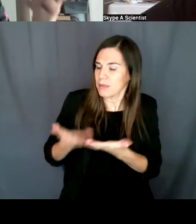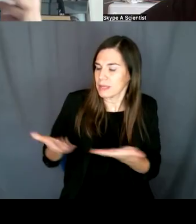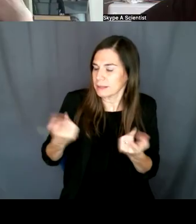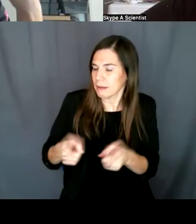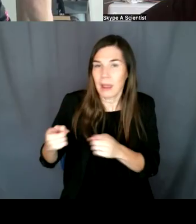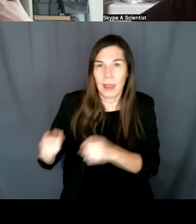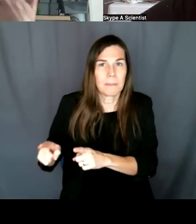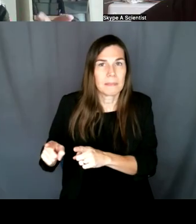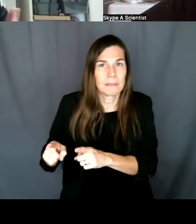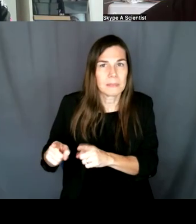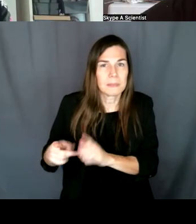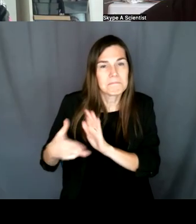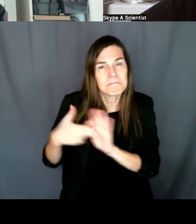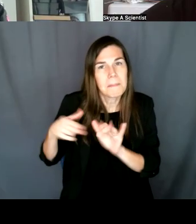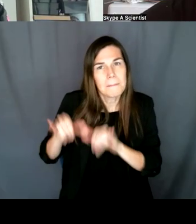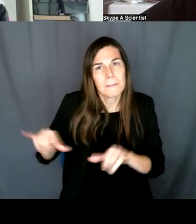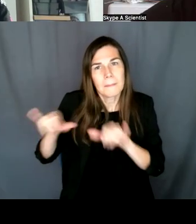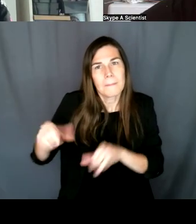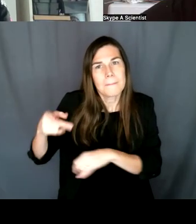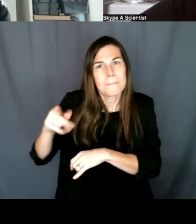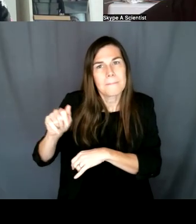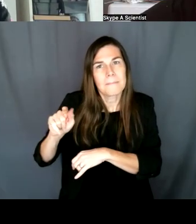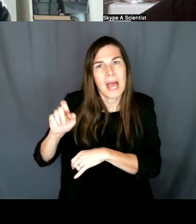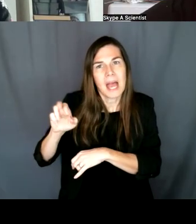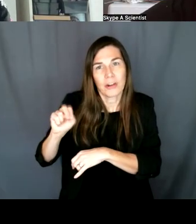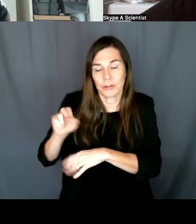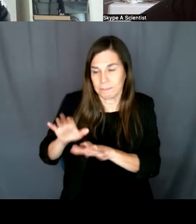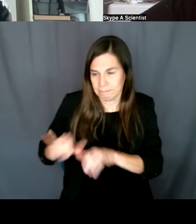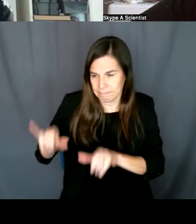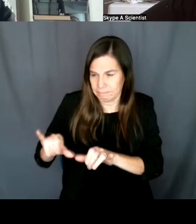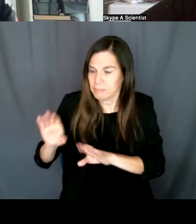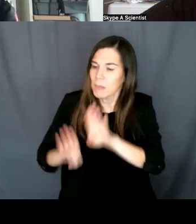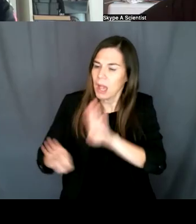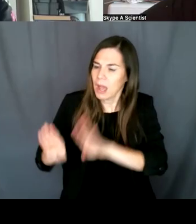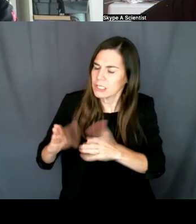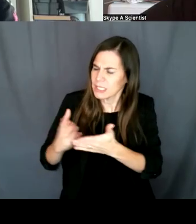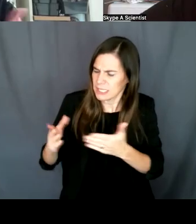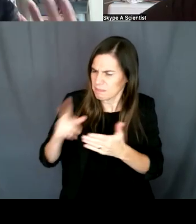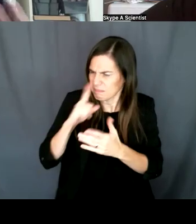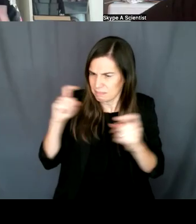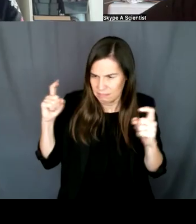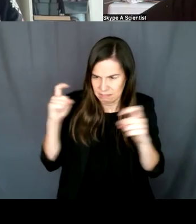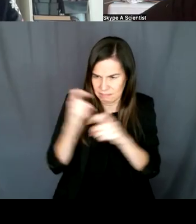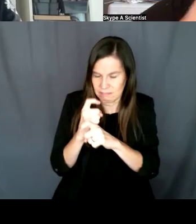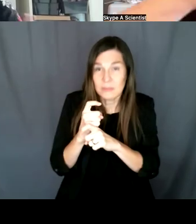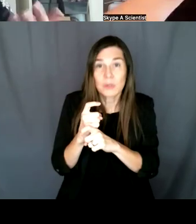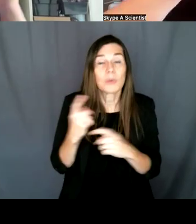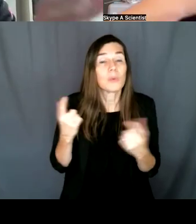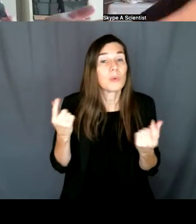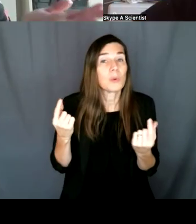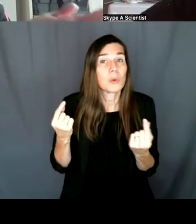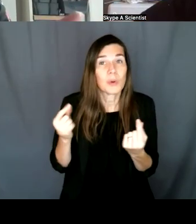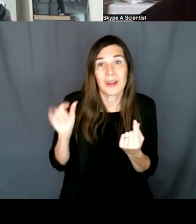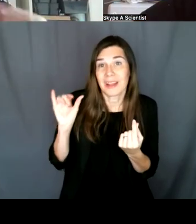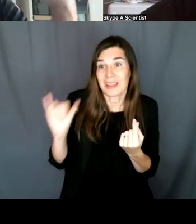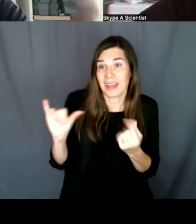a name to the pattern of things. And in biology, things are really, really complicated. So often what we do is we just say, that is